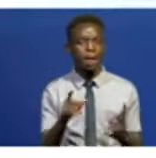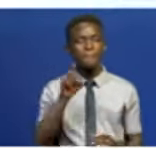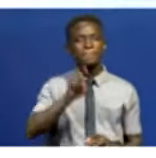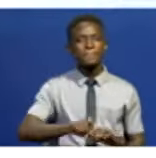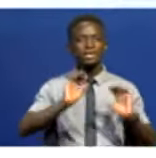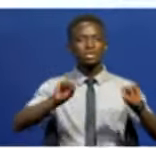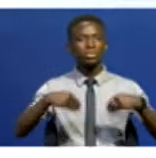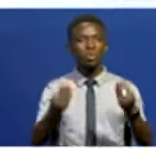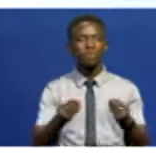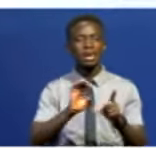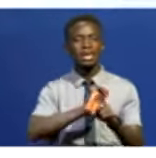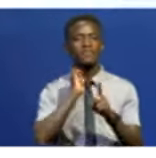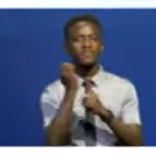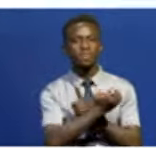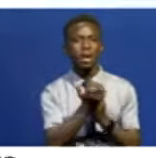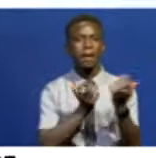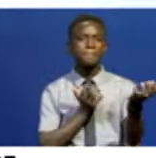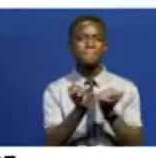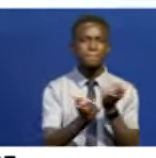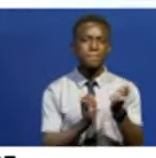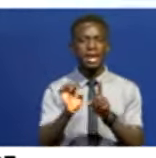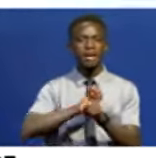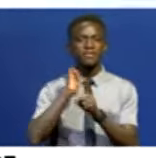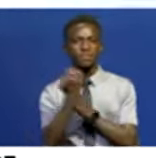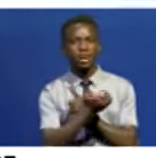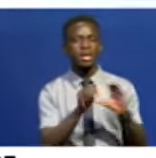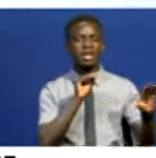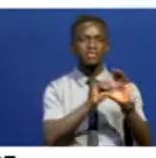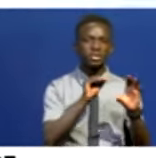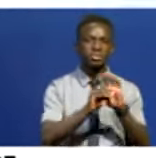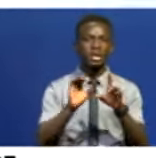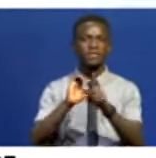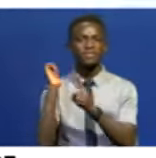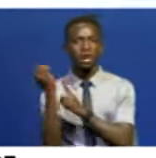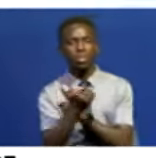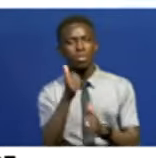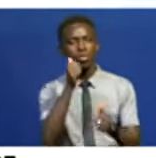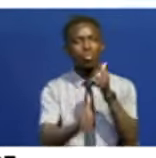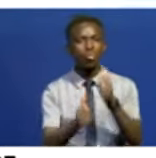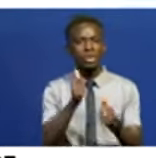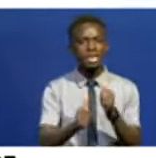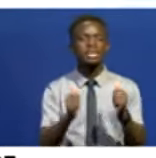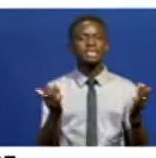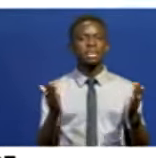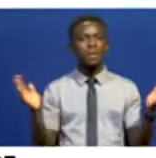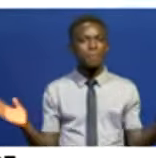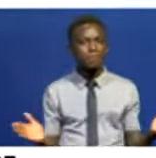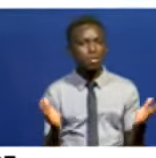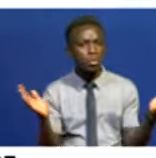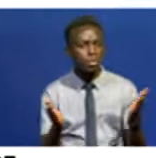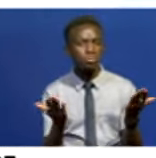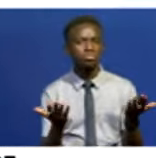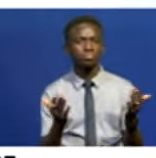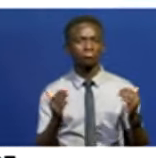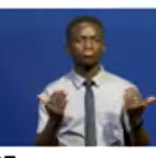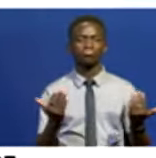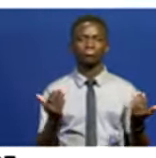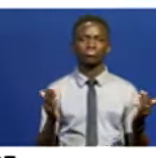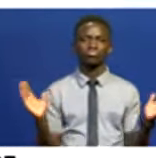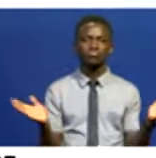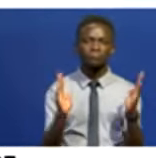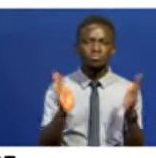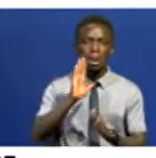provide an environment, a business environment, an investment environment that promotes your products and